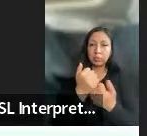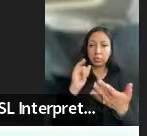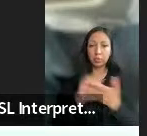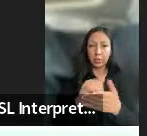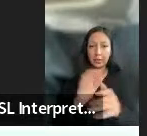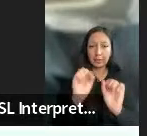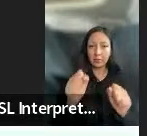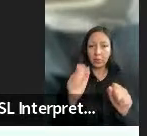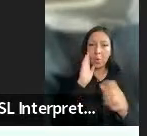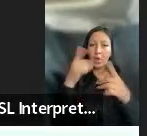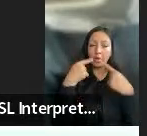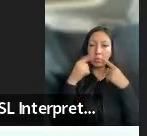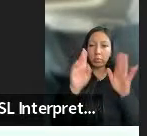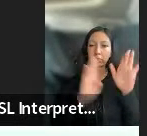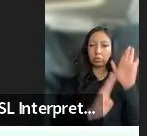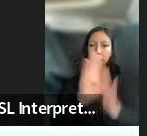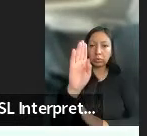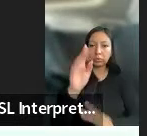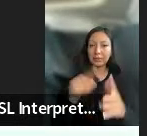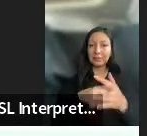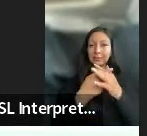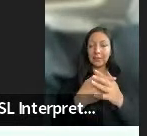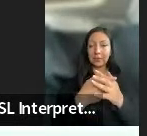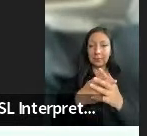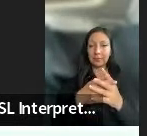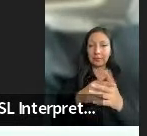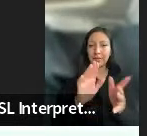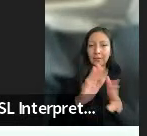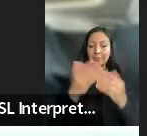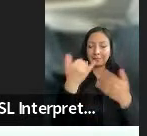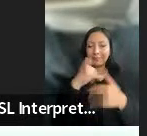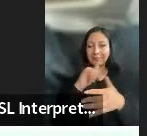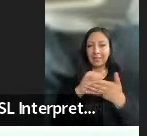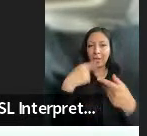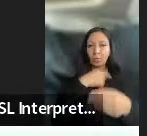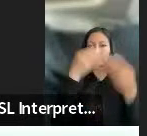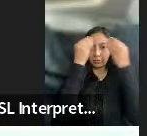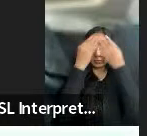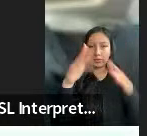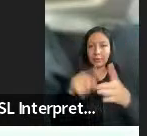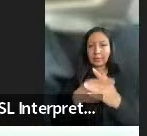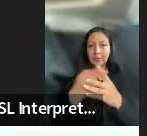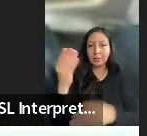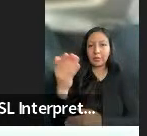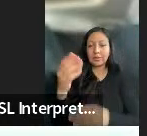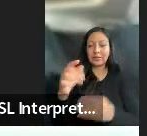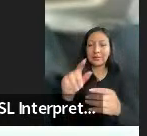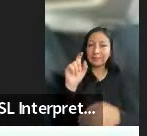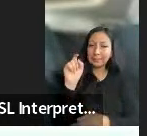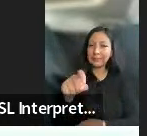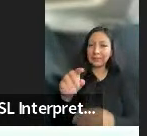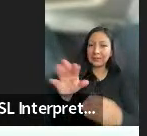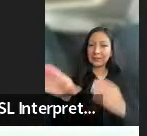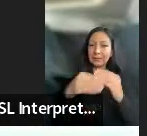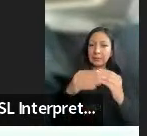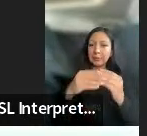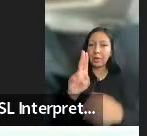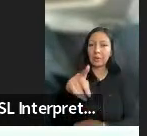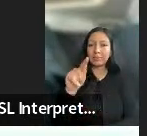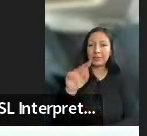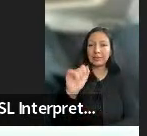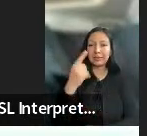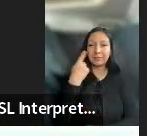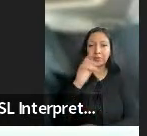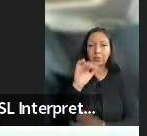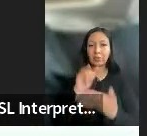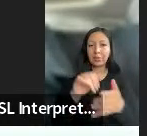out at the beginning of the presentation. They will provide much needed updates to our zoning resolution to support the